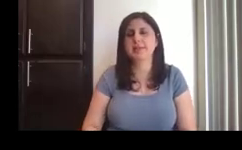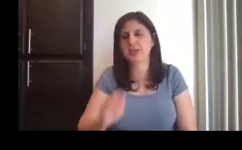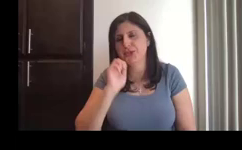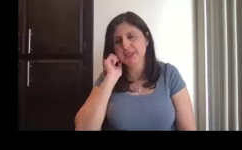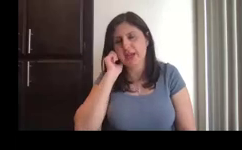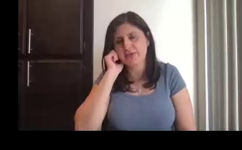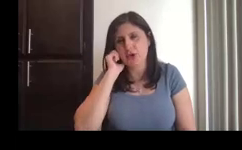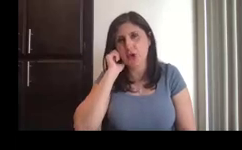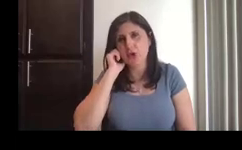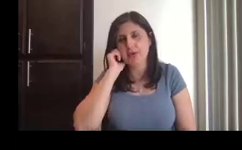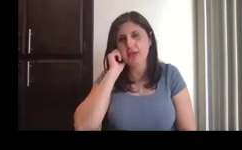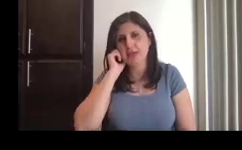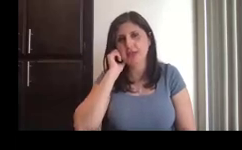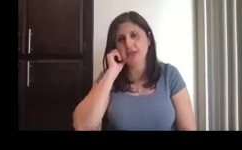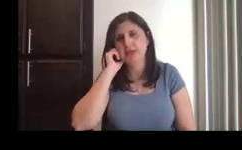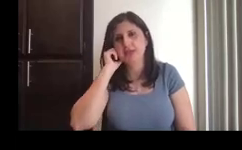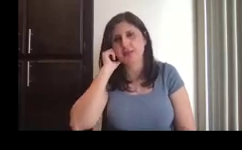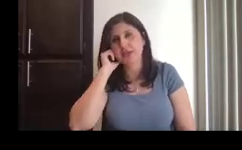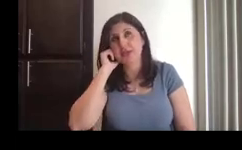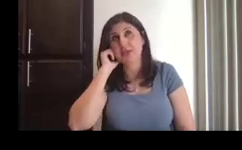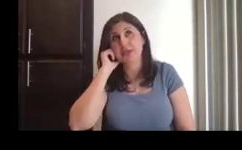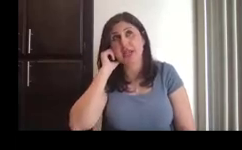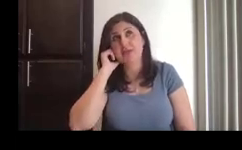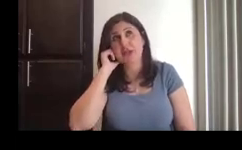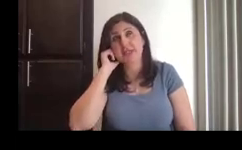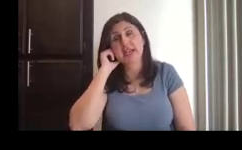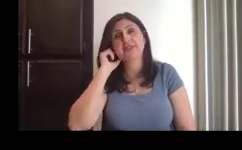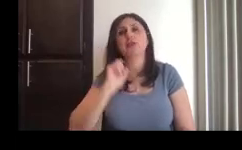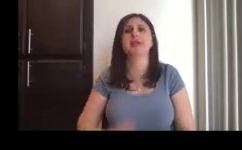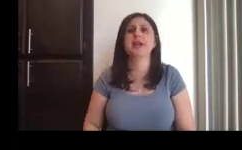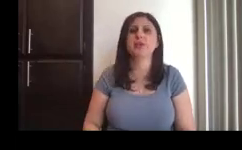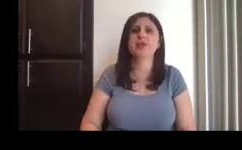Dorm is similar to the sign for home, similar to the sign